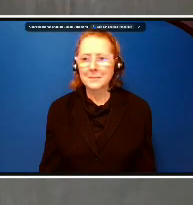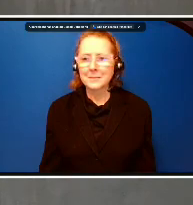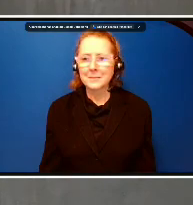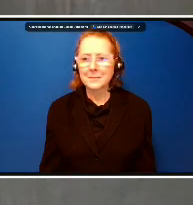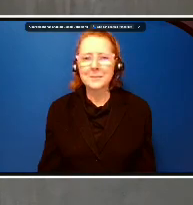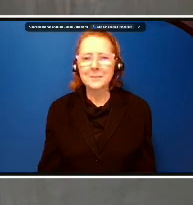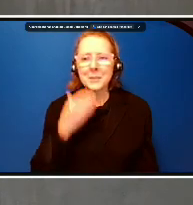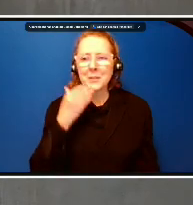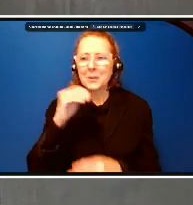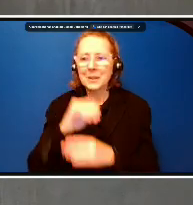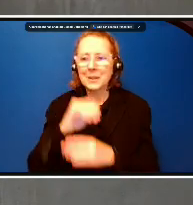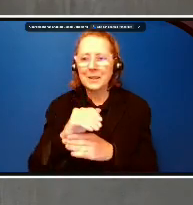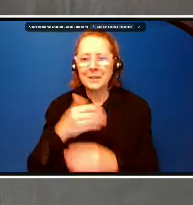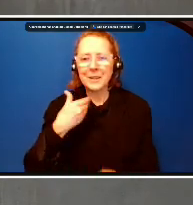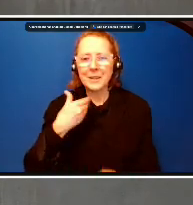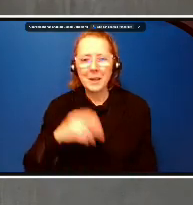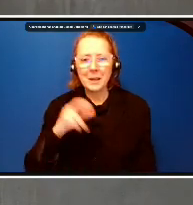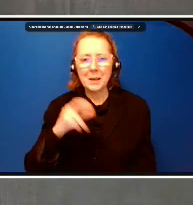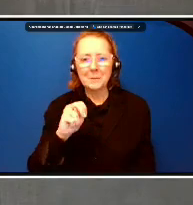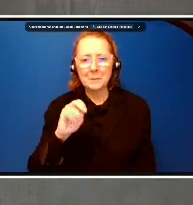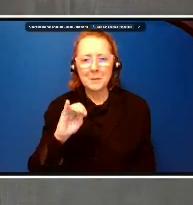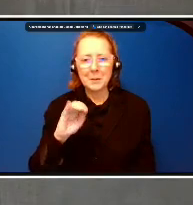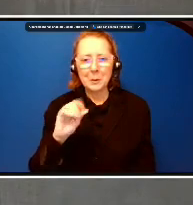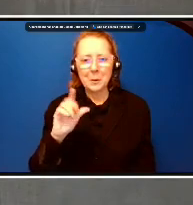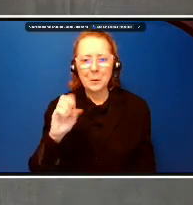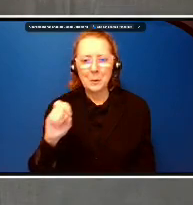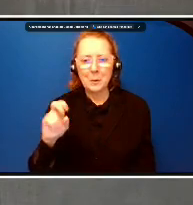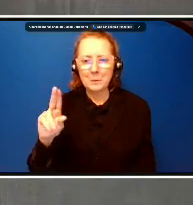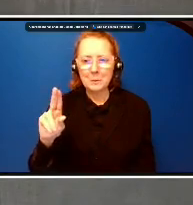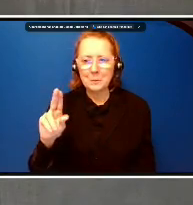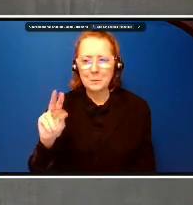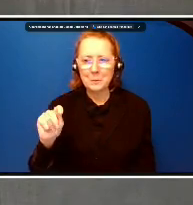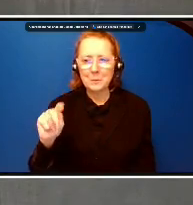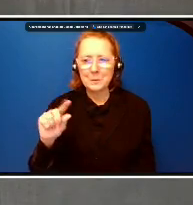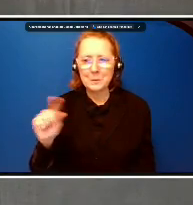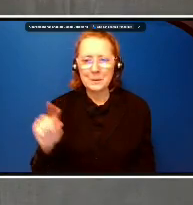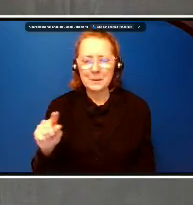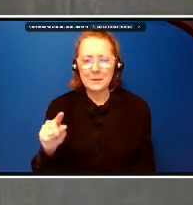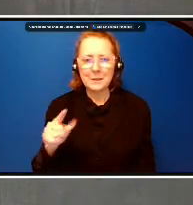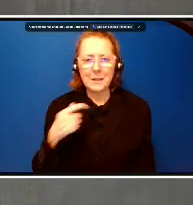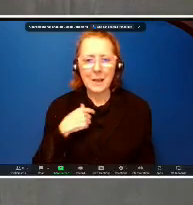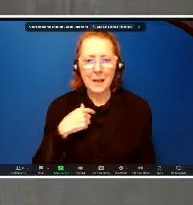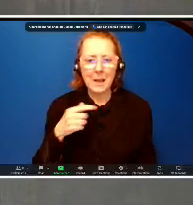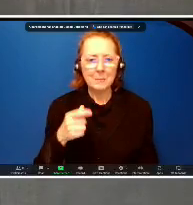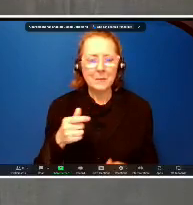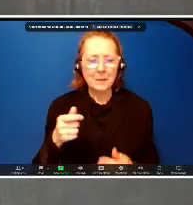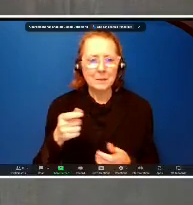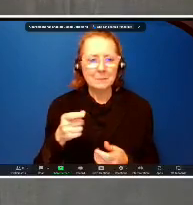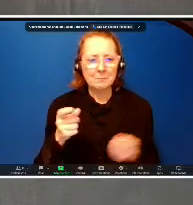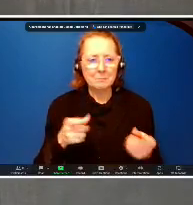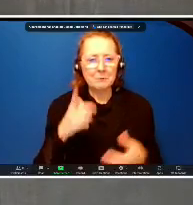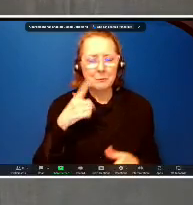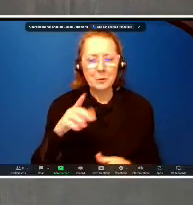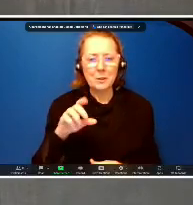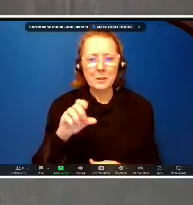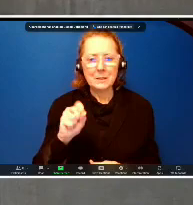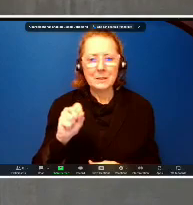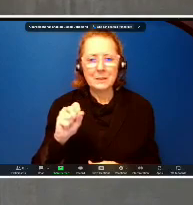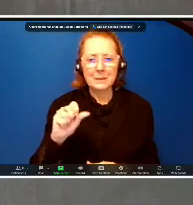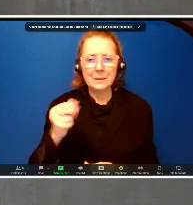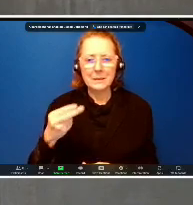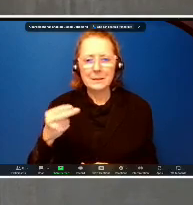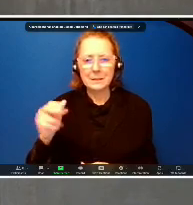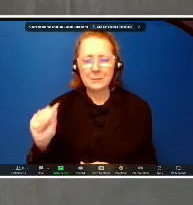Good evening, I'm Nicole Utz. I'm the Housing Administrator for Salem Housing Authority. And tonight we've gathered a presentation just to provide a little